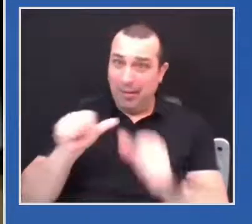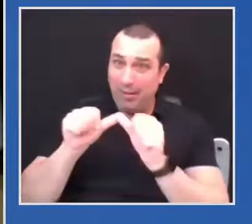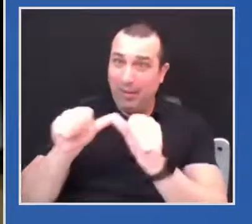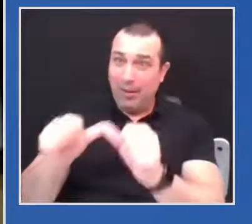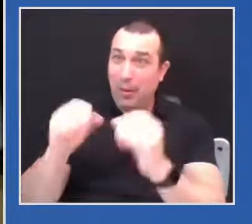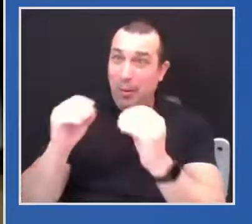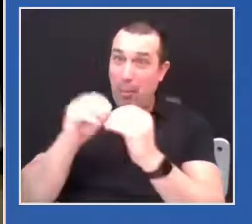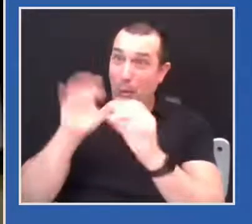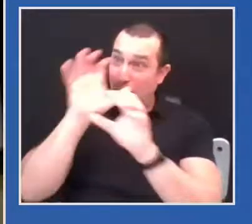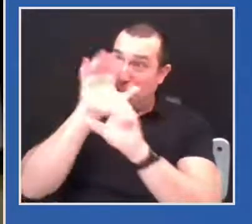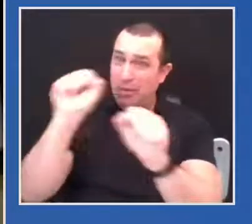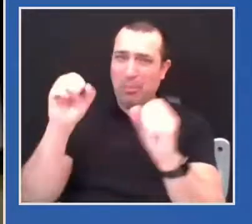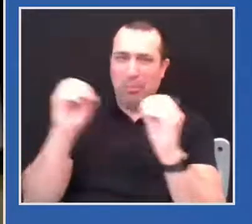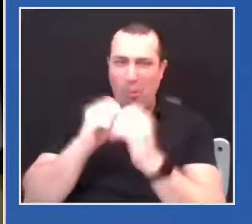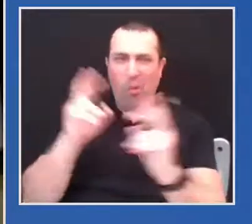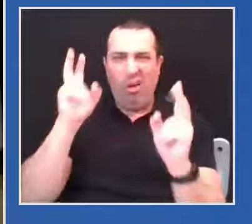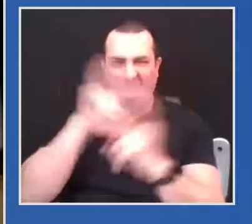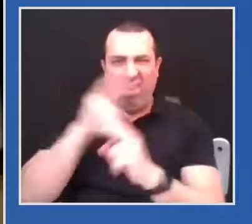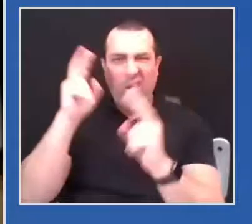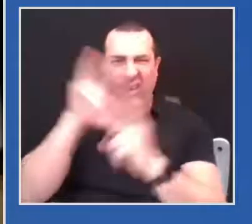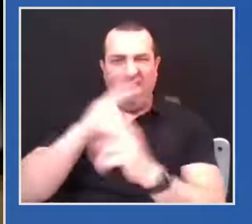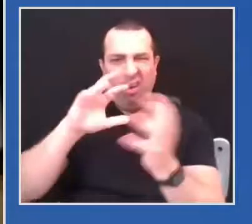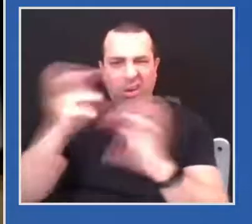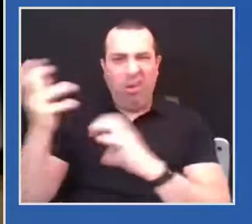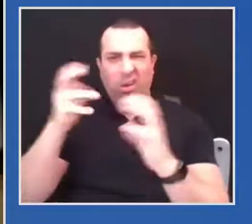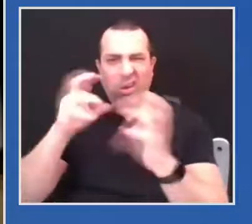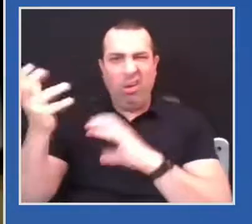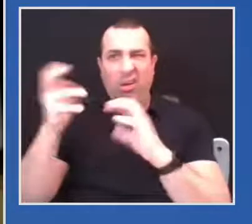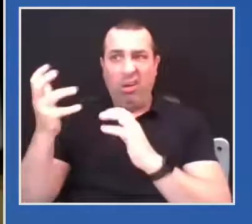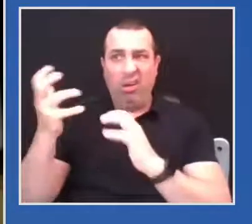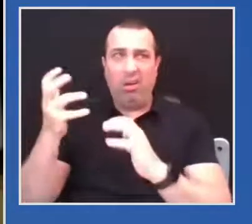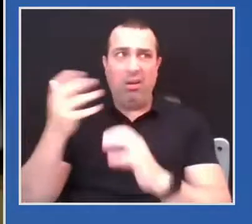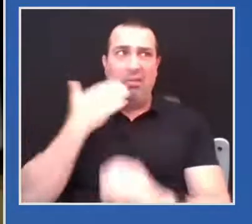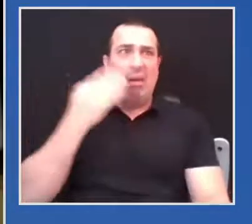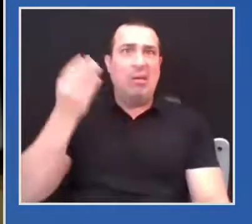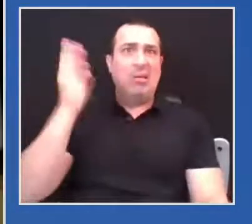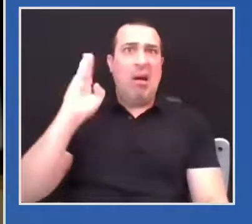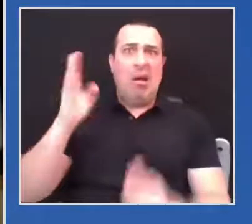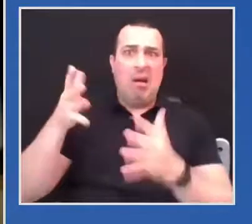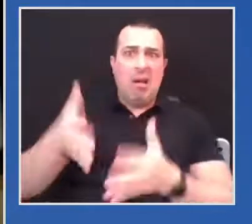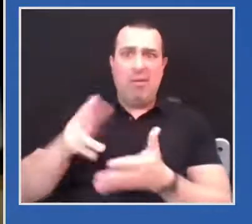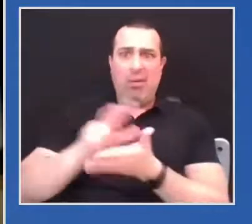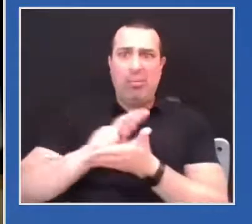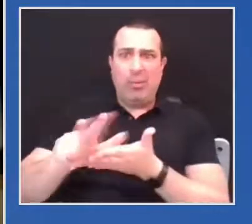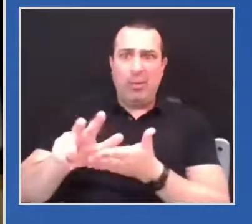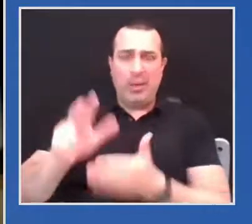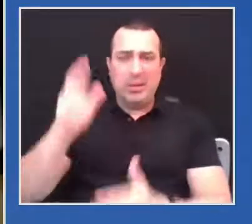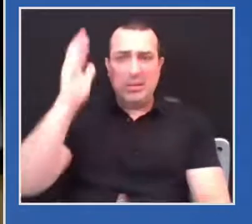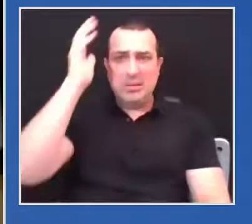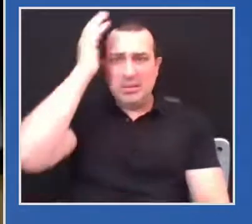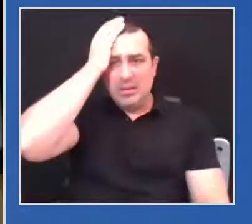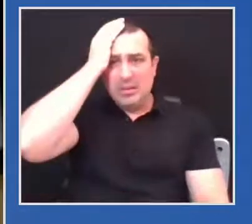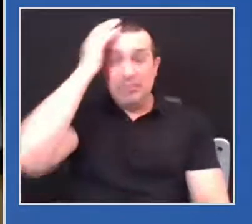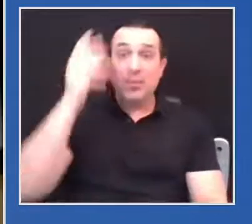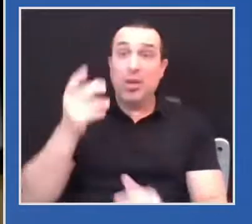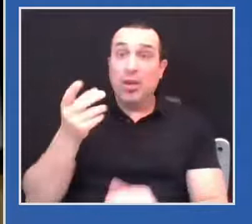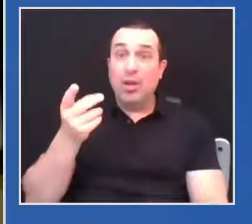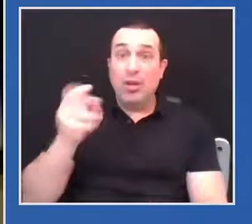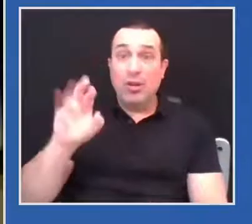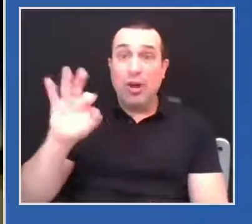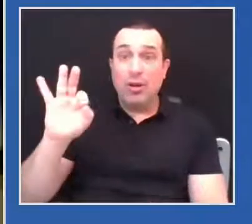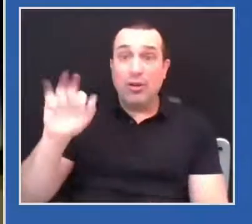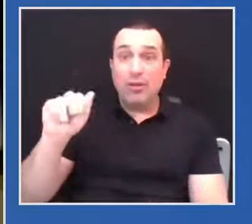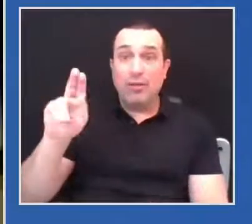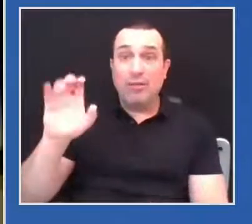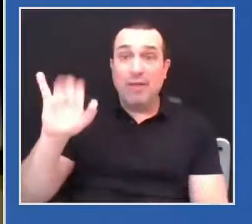get. Thank God we only have 3 weeks left to go. Dr. Fauci, most respected doc in the country